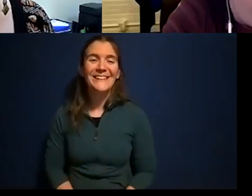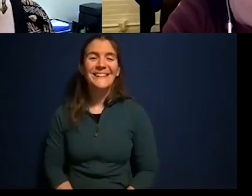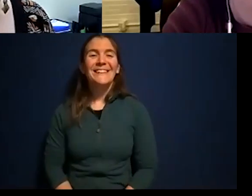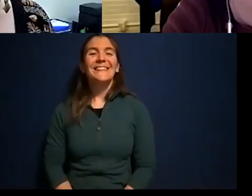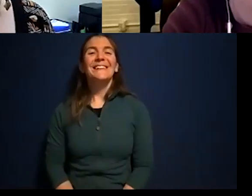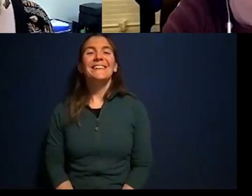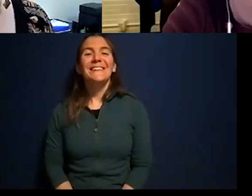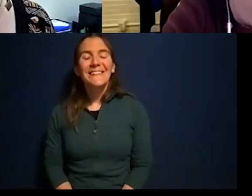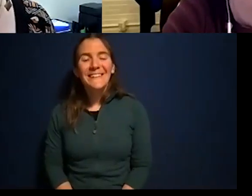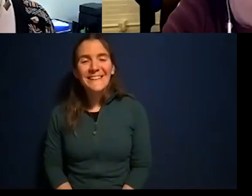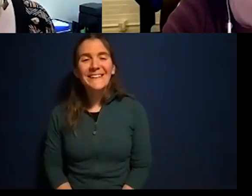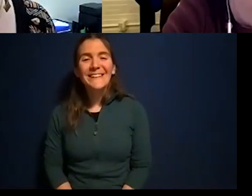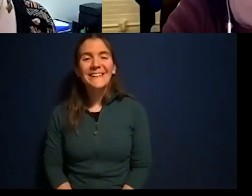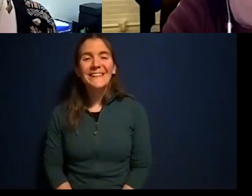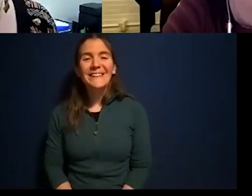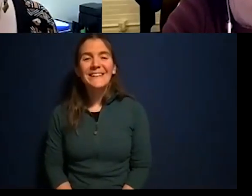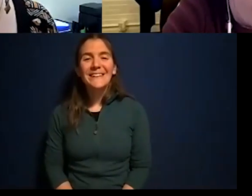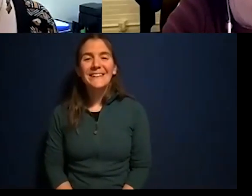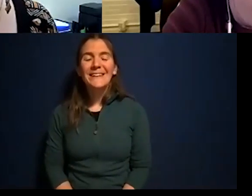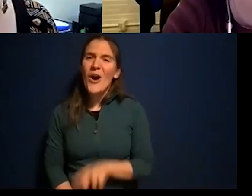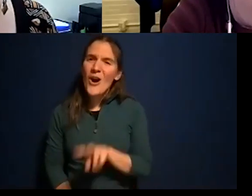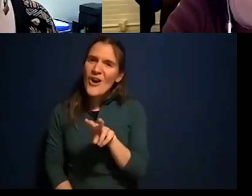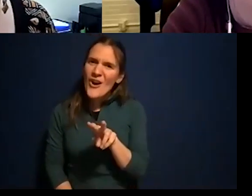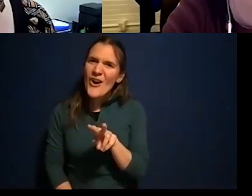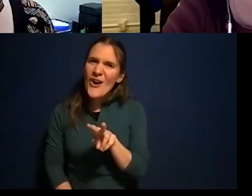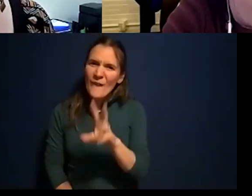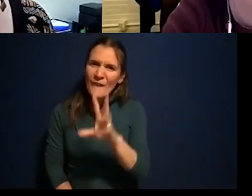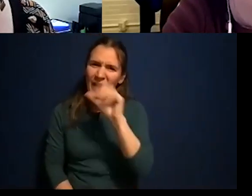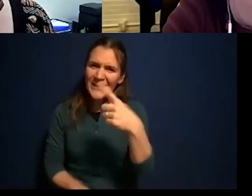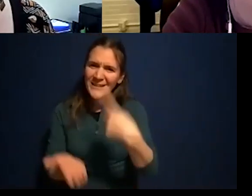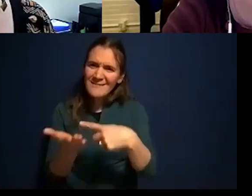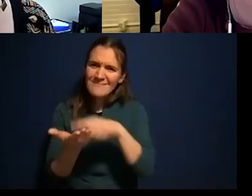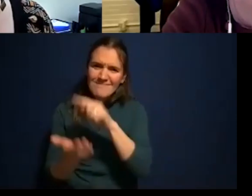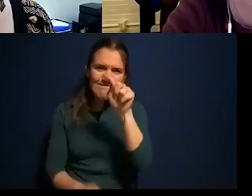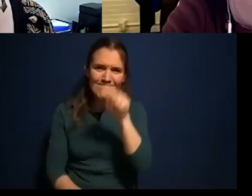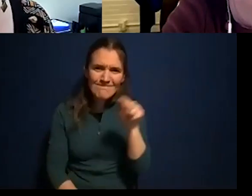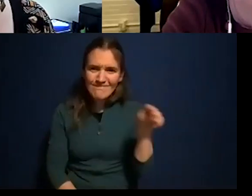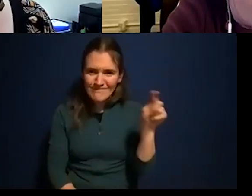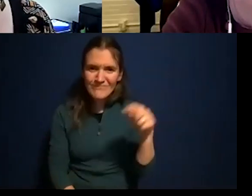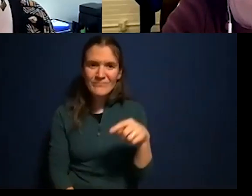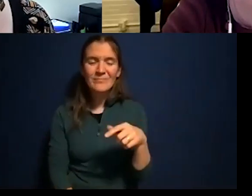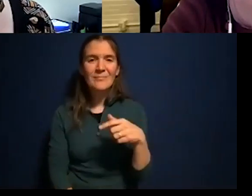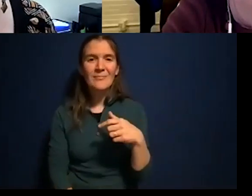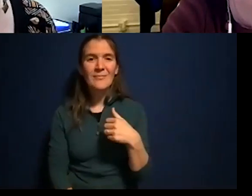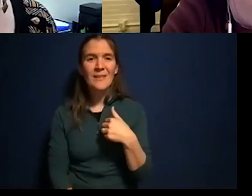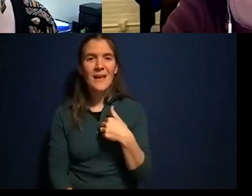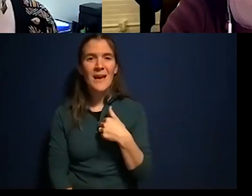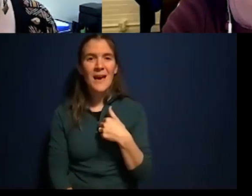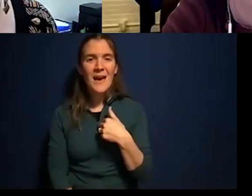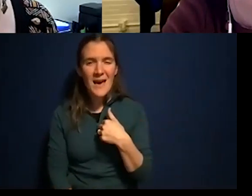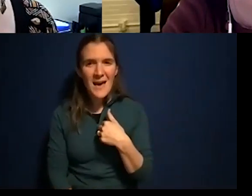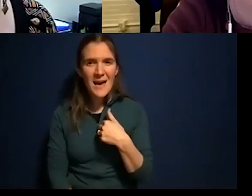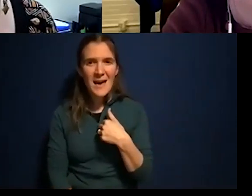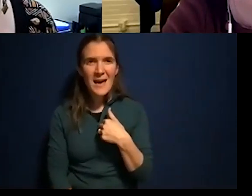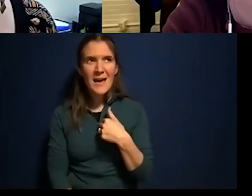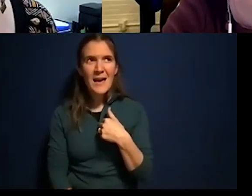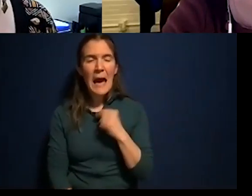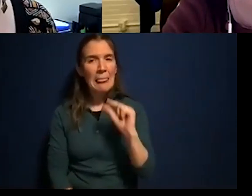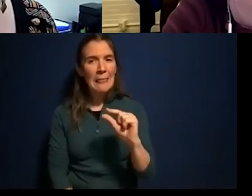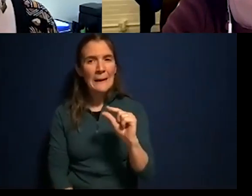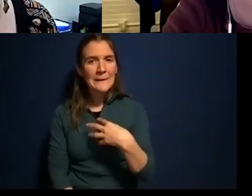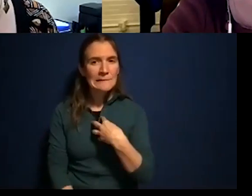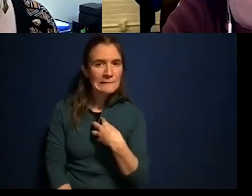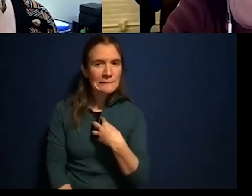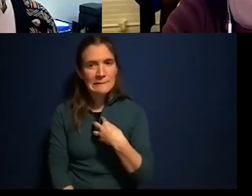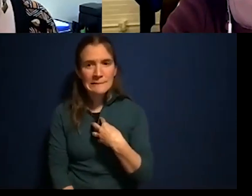I just wanna, it's like been a really interesting discussion. And I think what concerns me a little